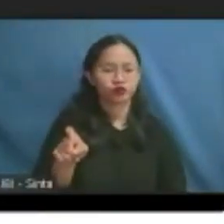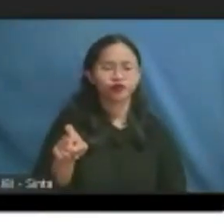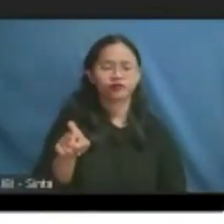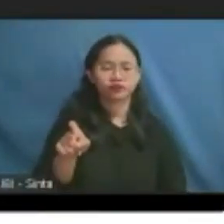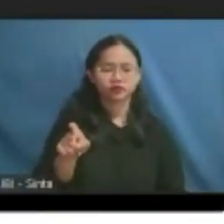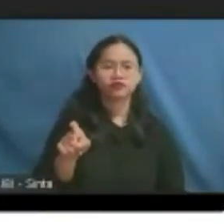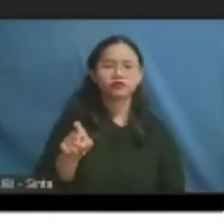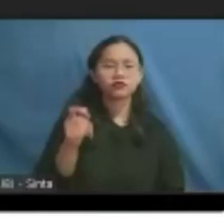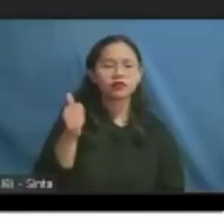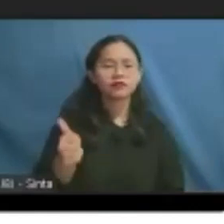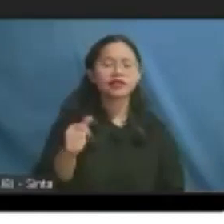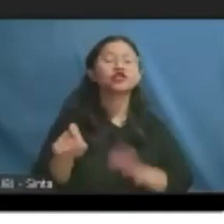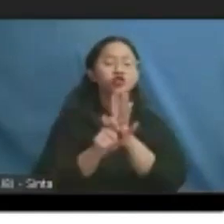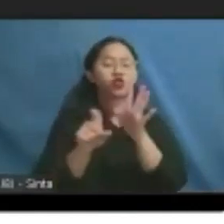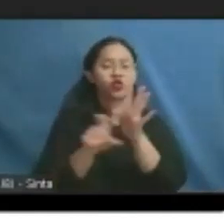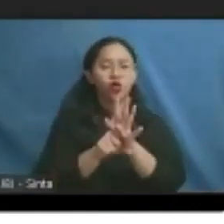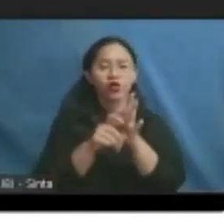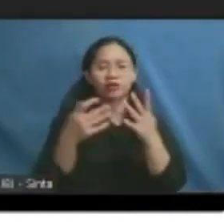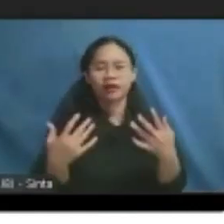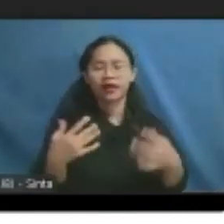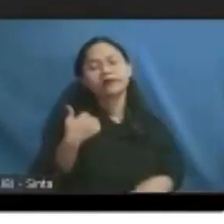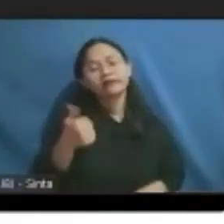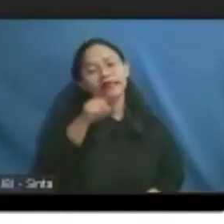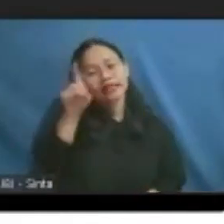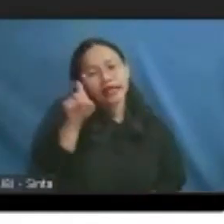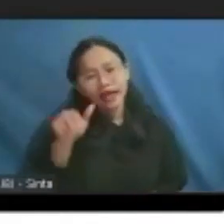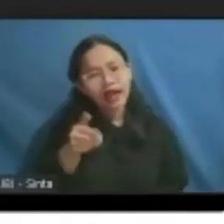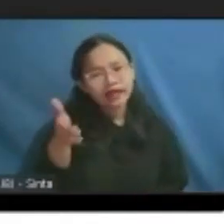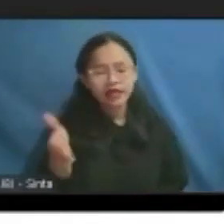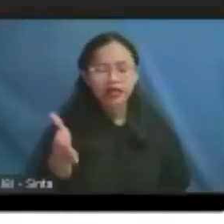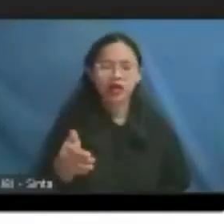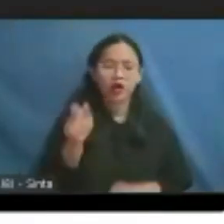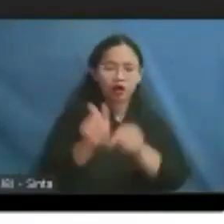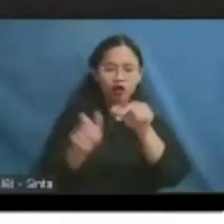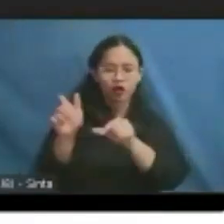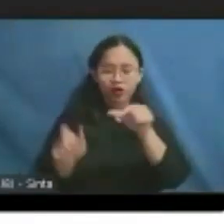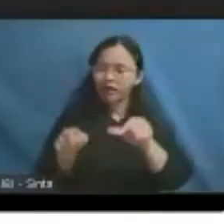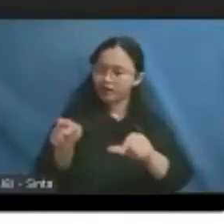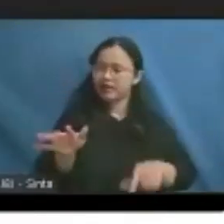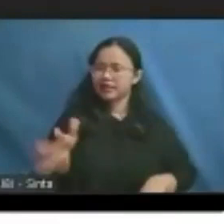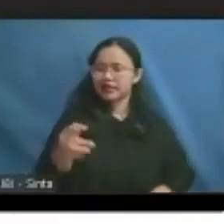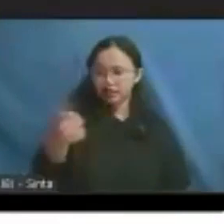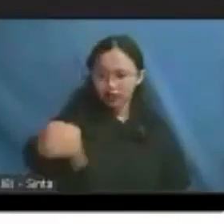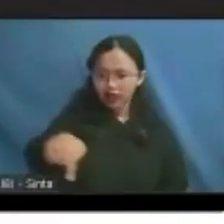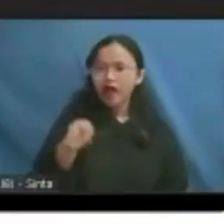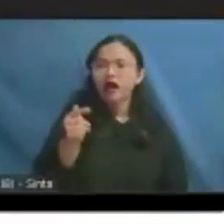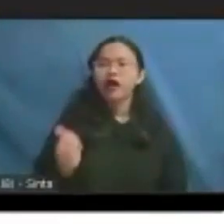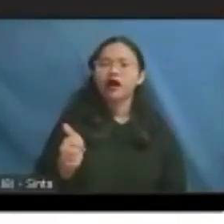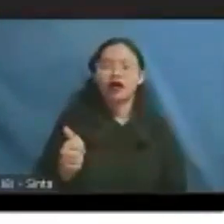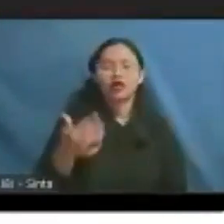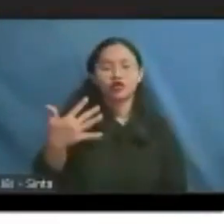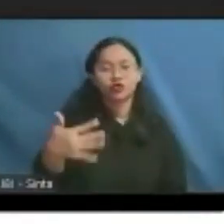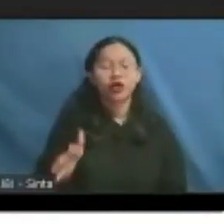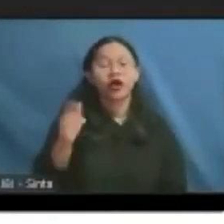their well-being, their health behaviors, their smoking, their physical activity, and so on. And we also would generally ask